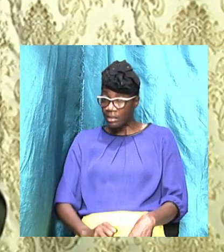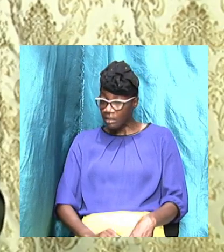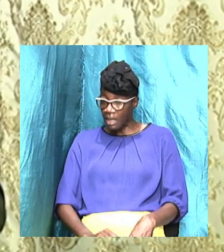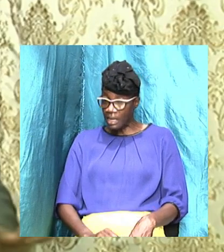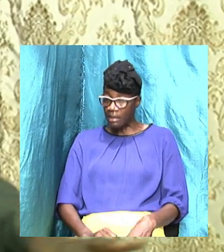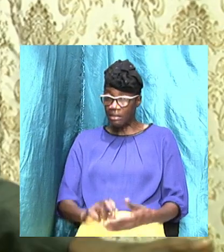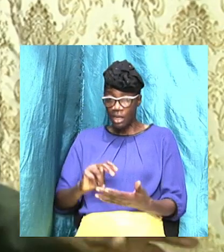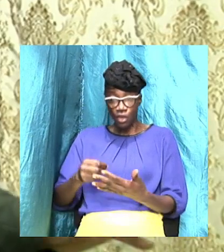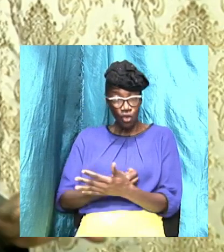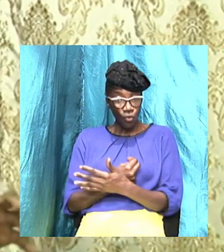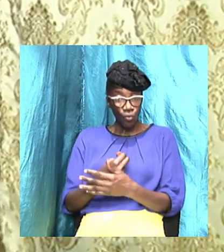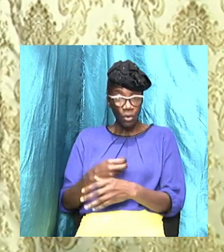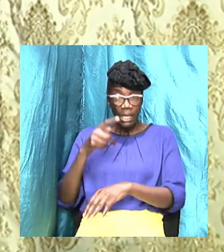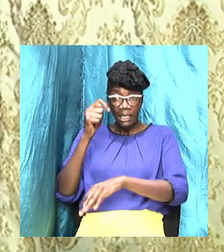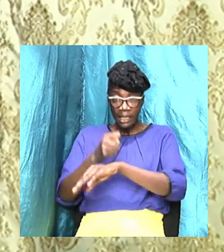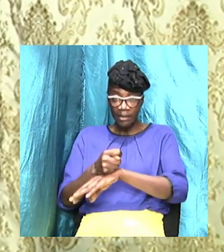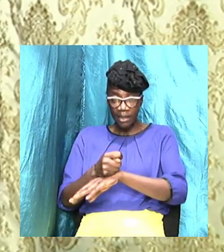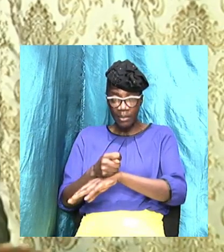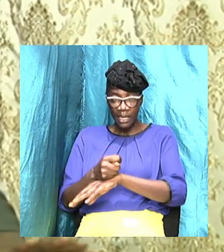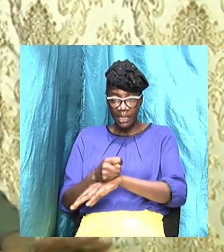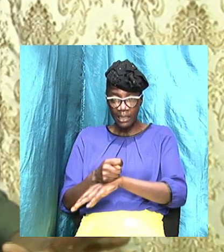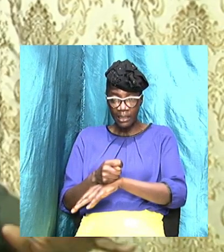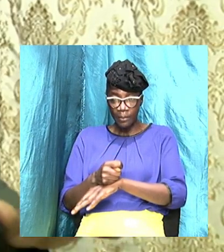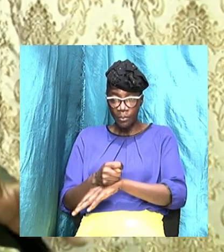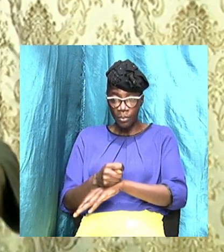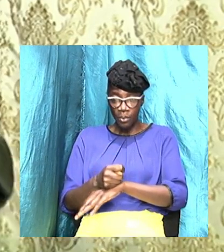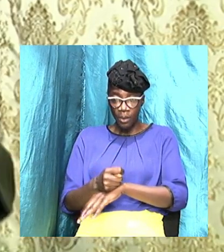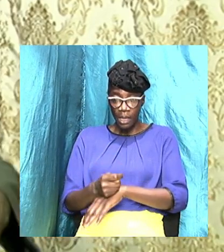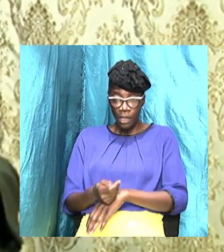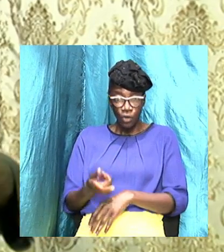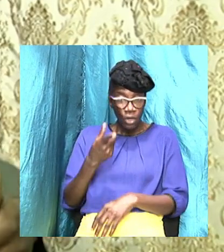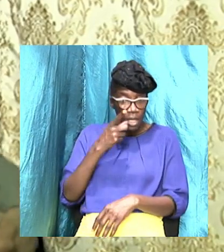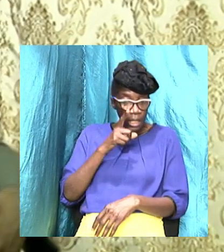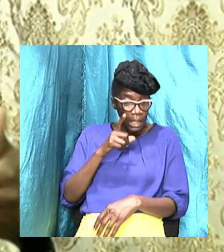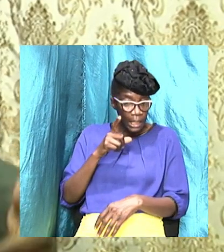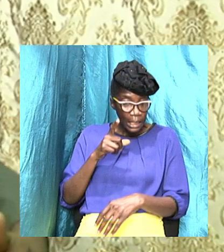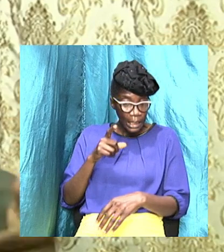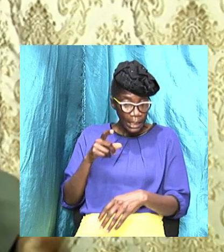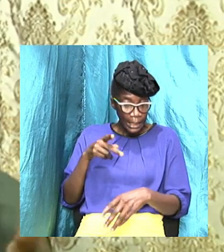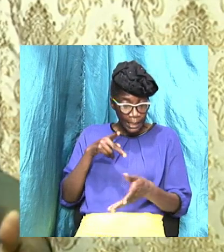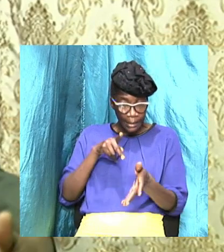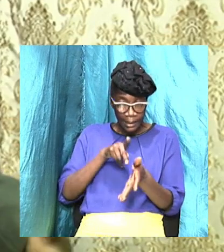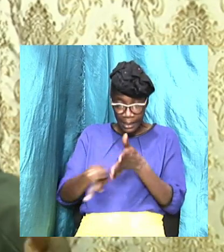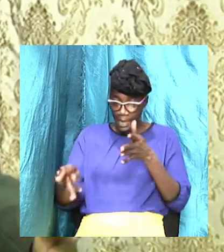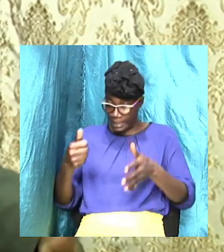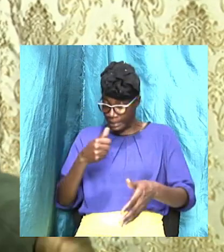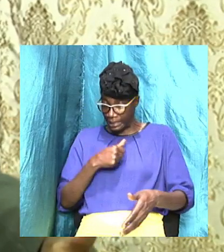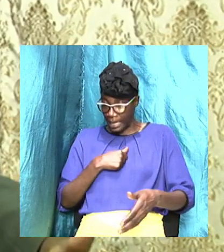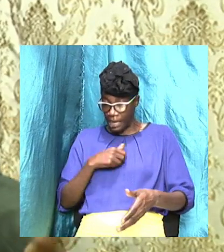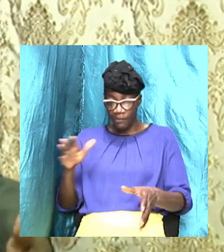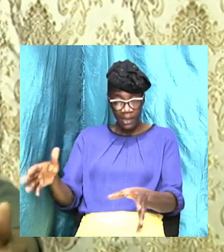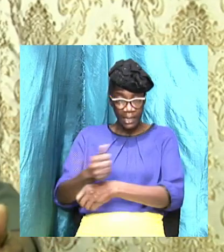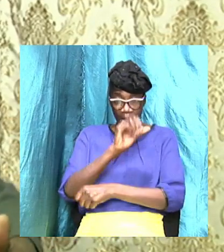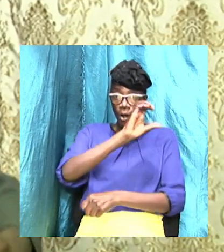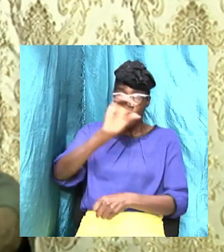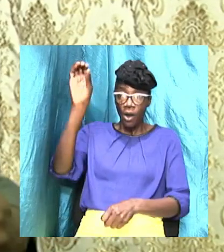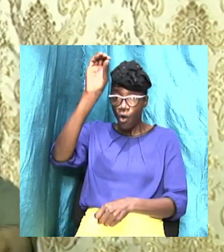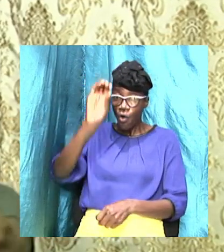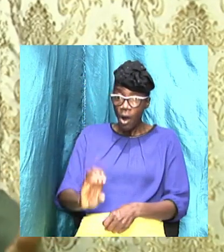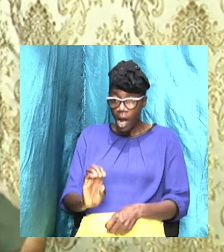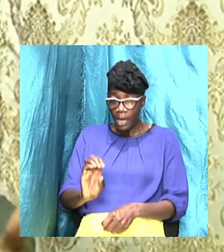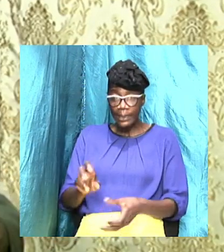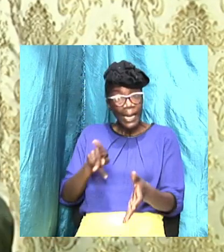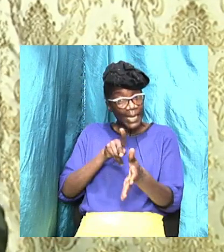to deny themselves. Amen. Take up the cross and follow Christ daily. Daily we must die. Daily we must